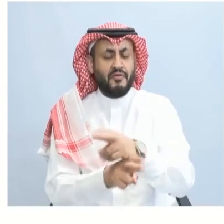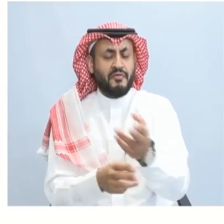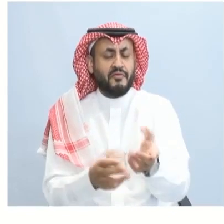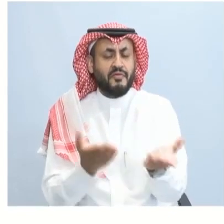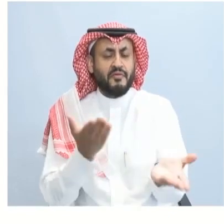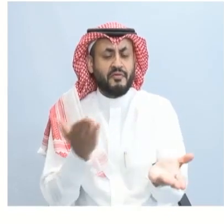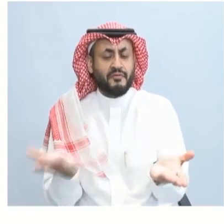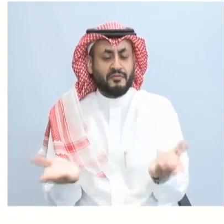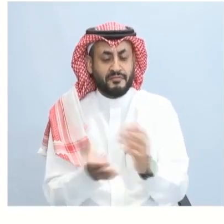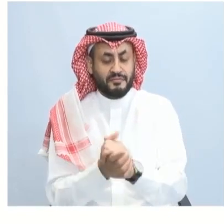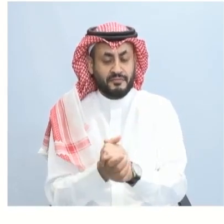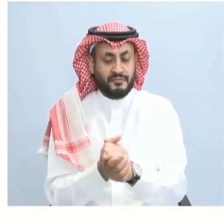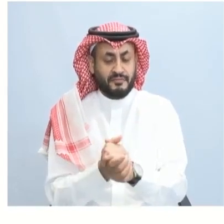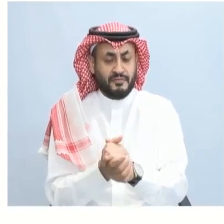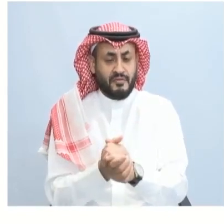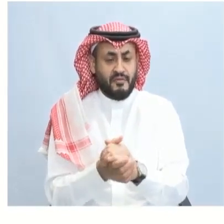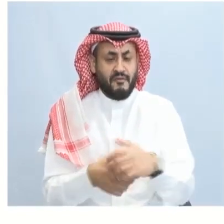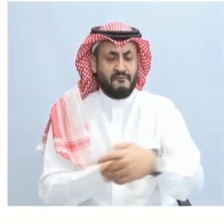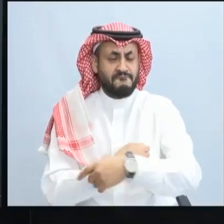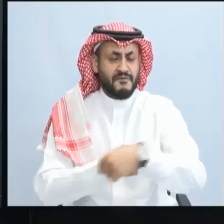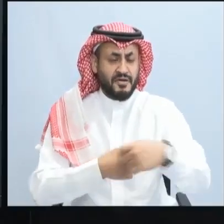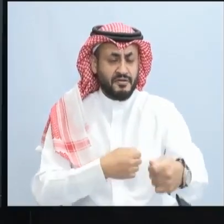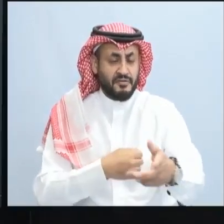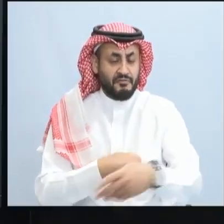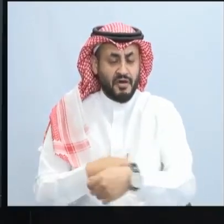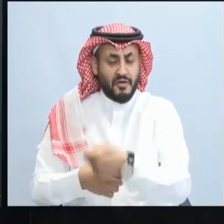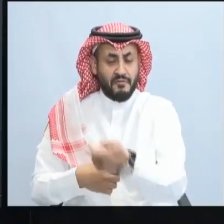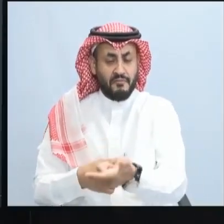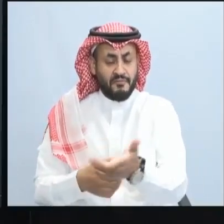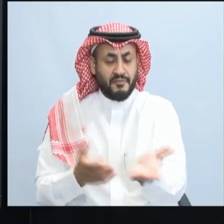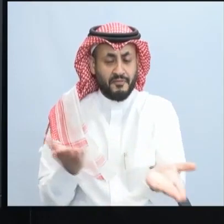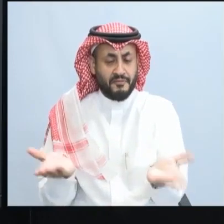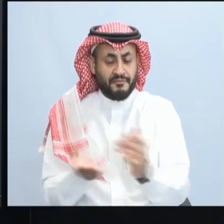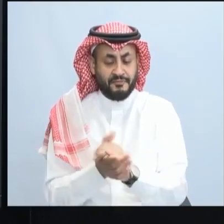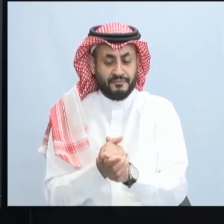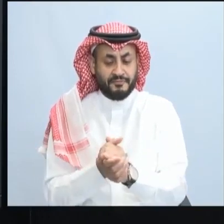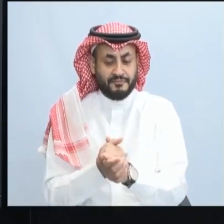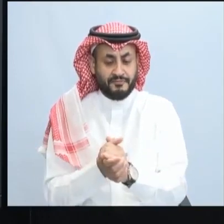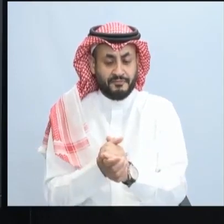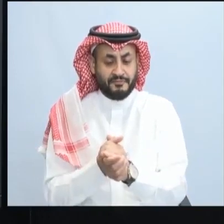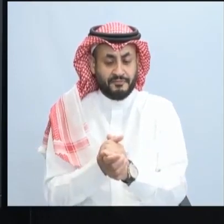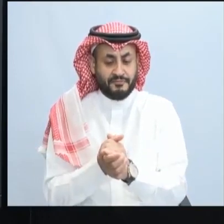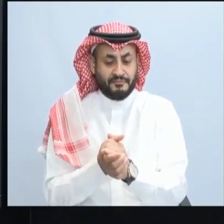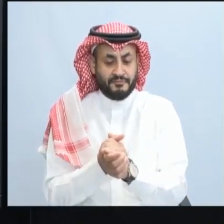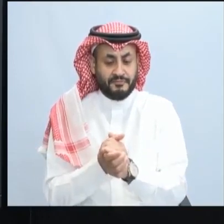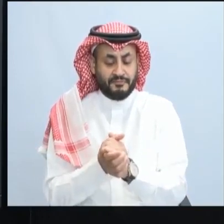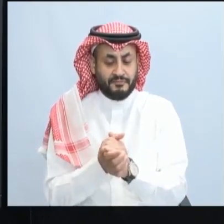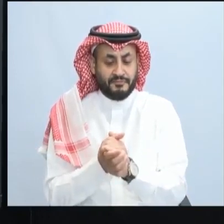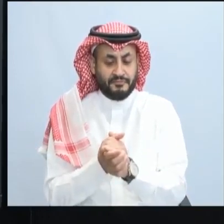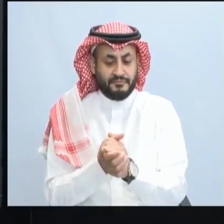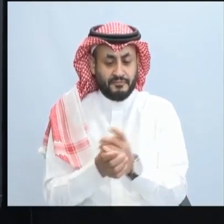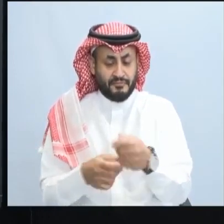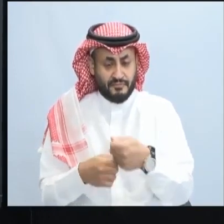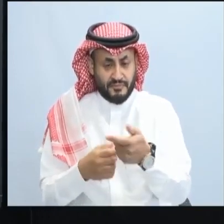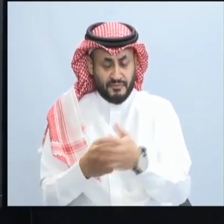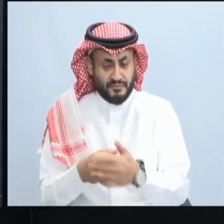from rags to riches? So I explained to you the concept or the idea of rags and riches. Now, rich is a clear